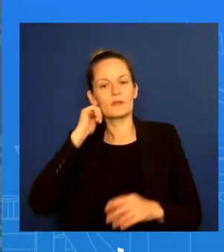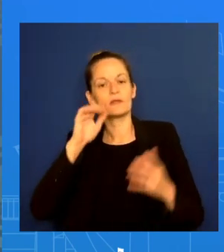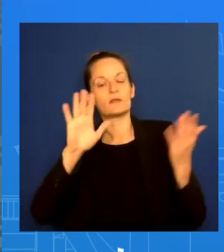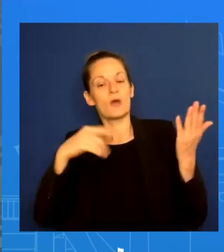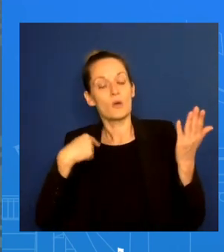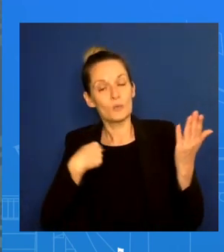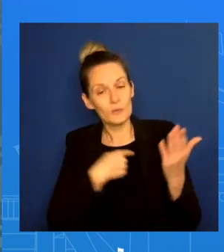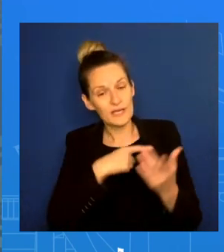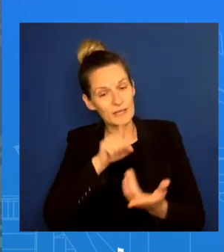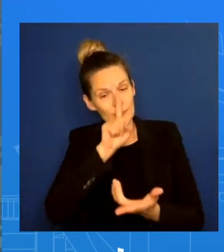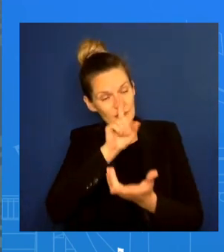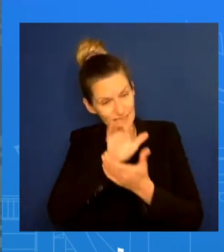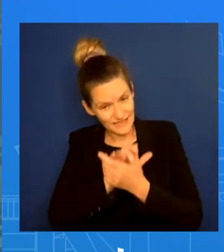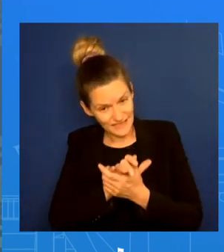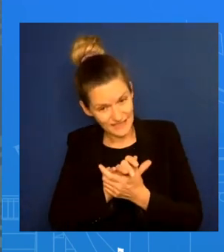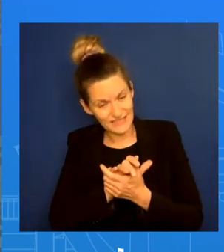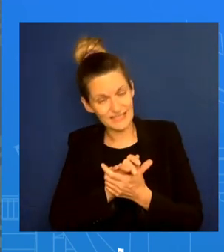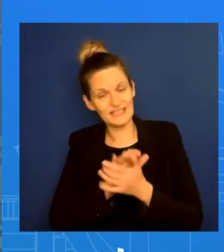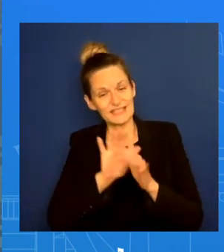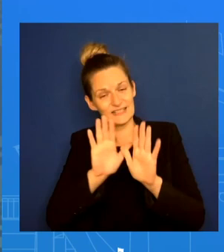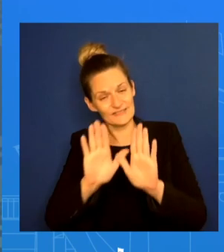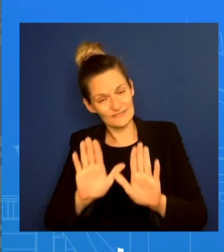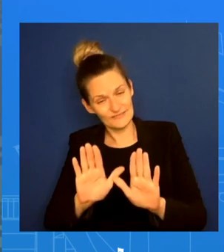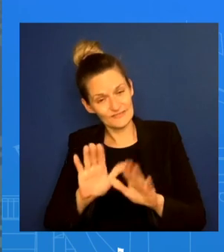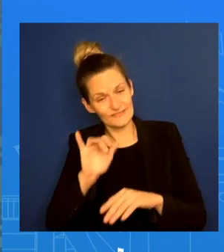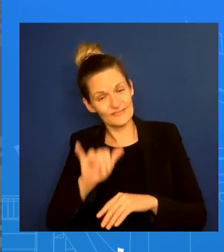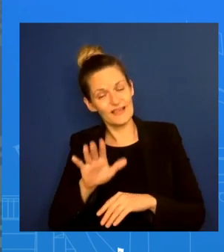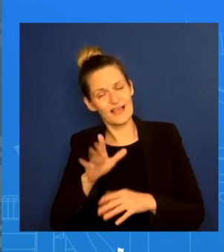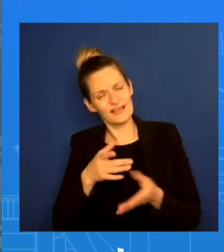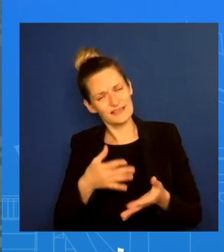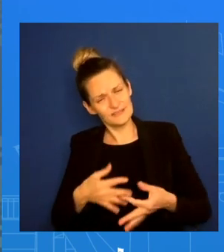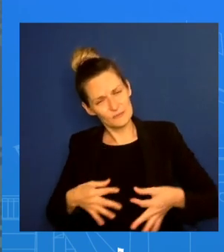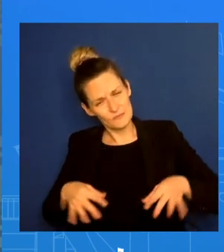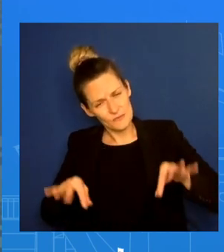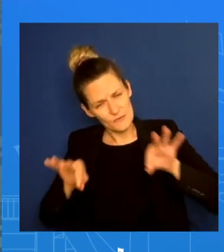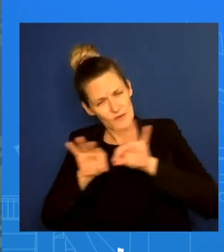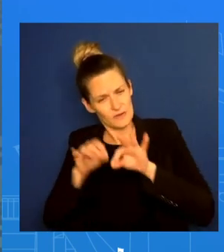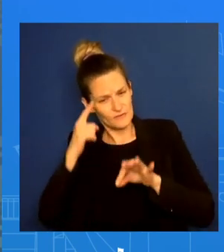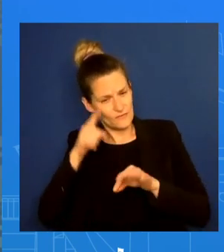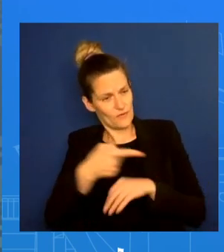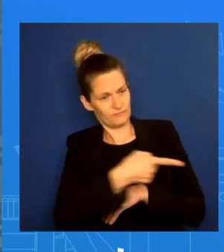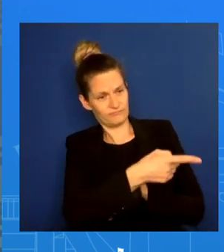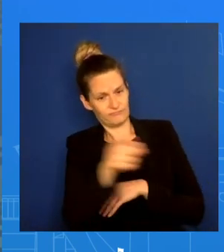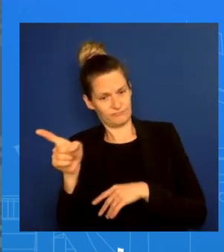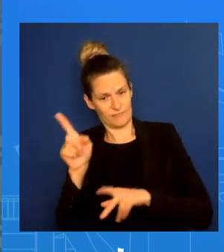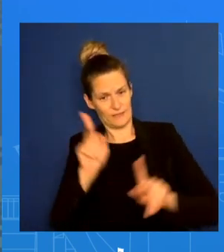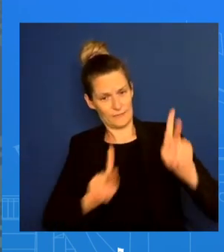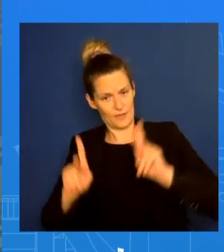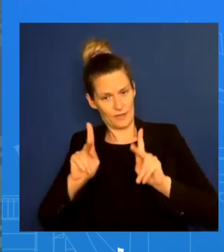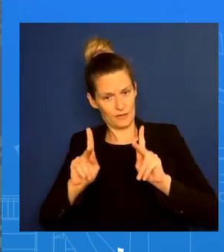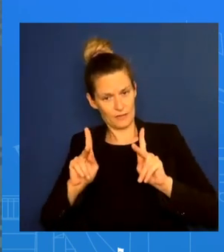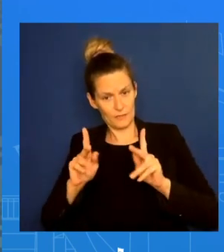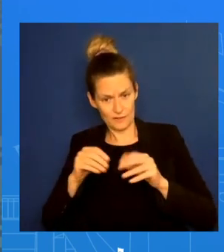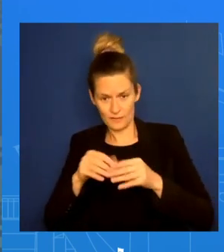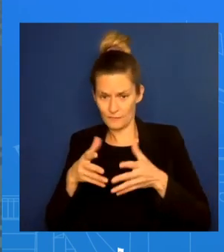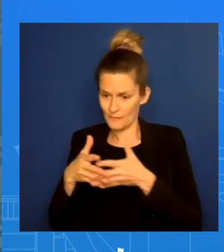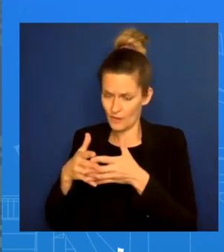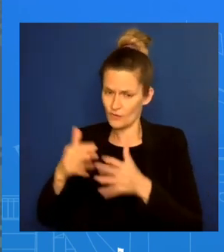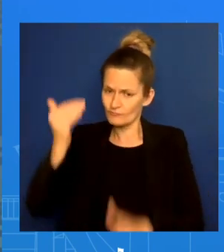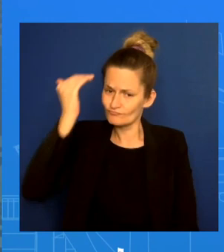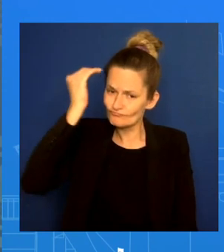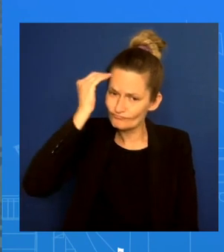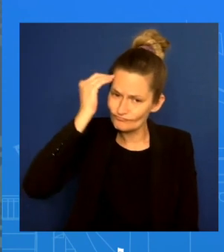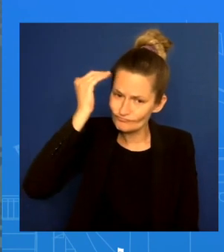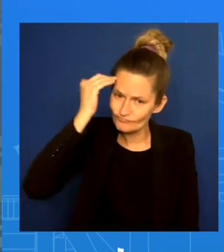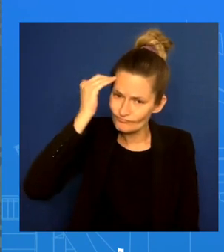to know how hard President Biden is working to get Brittany Griner and Paul Whelan home. We think it's important